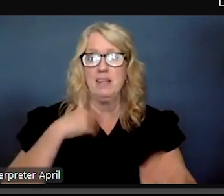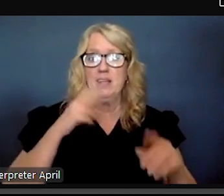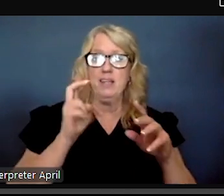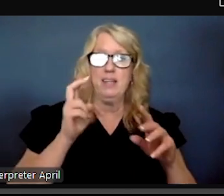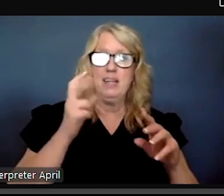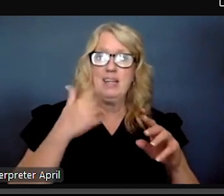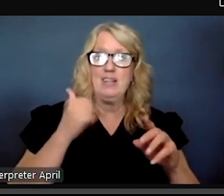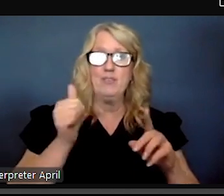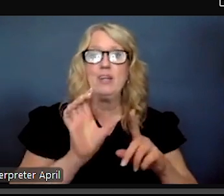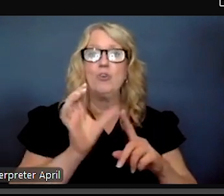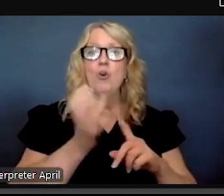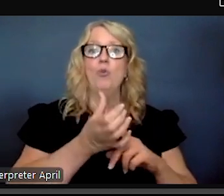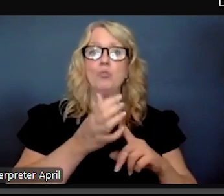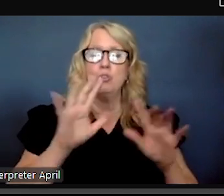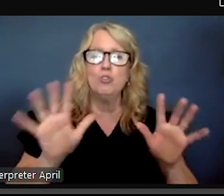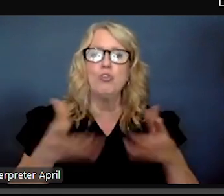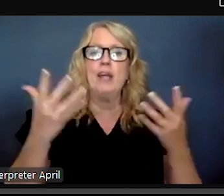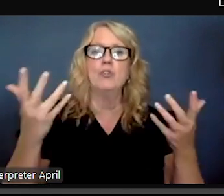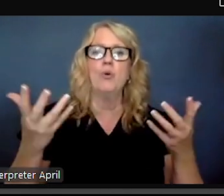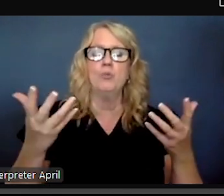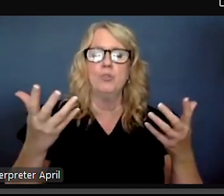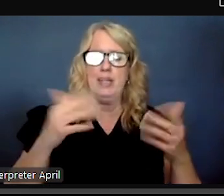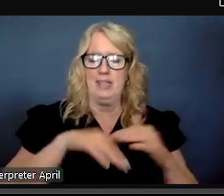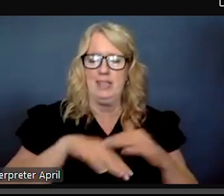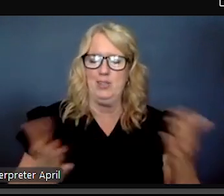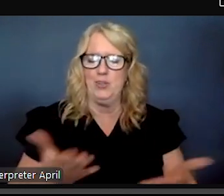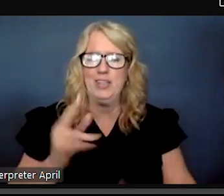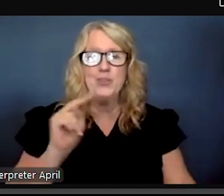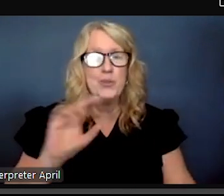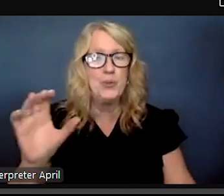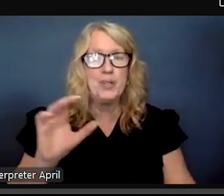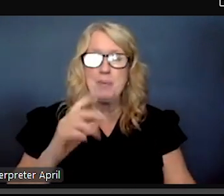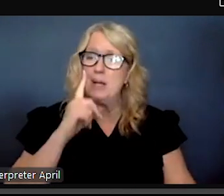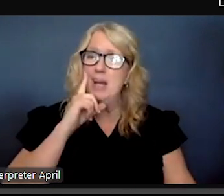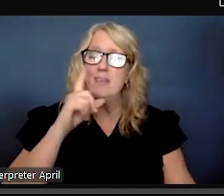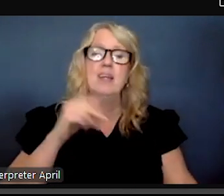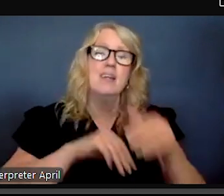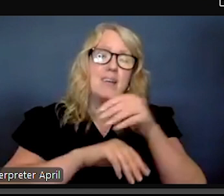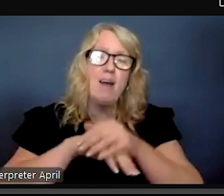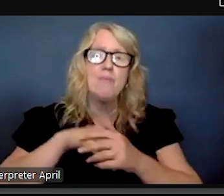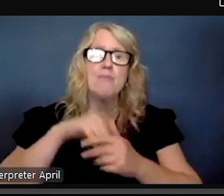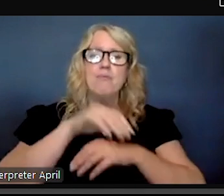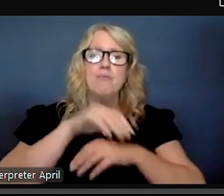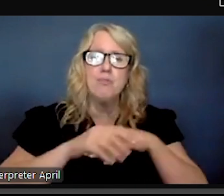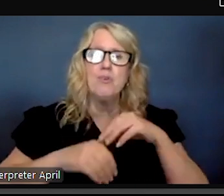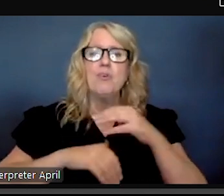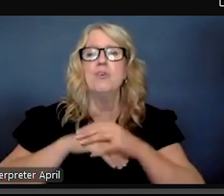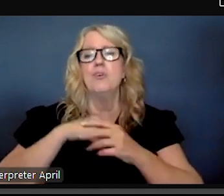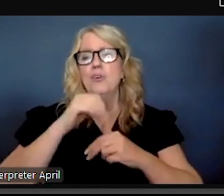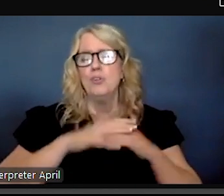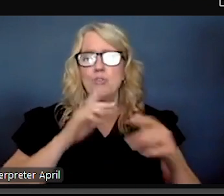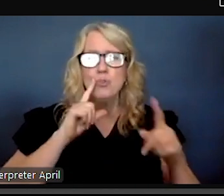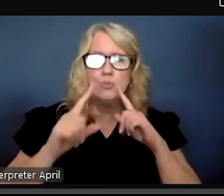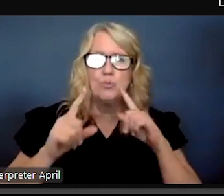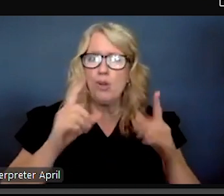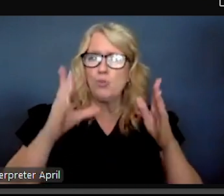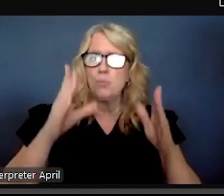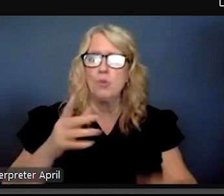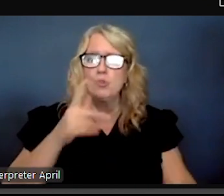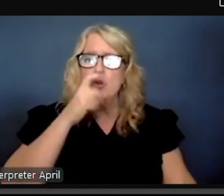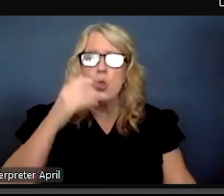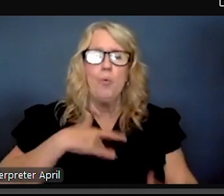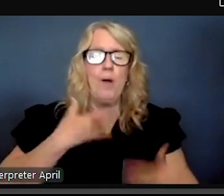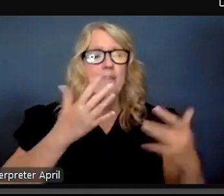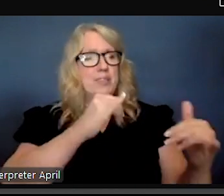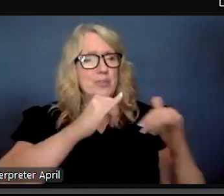trying to cultivate here in North Carolina. I think it is incredibly comforting to talk to someone who literally knows what it's